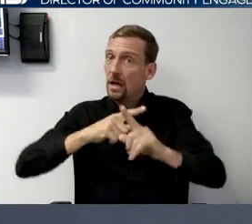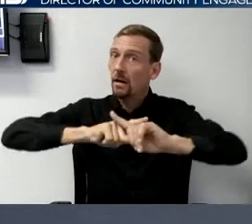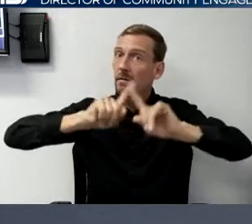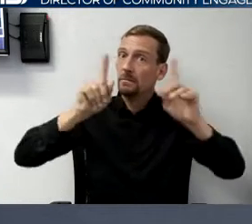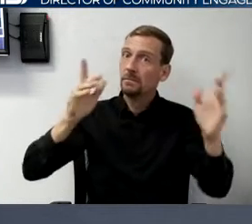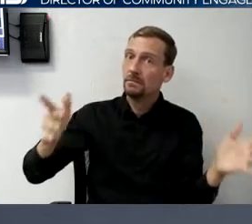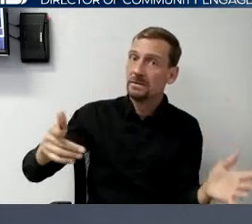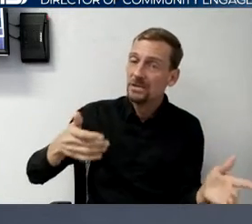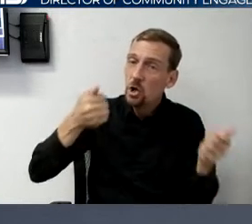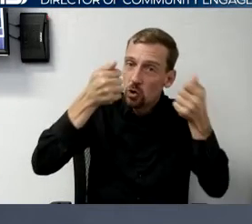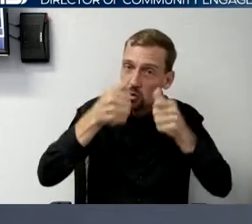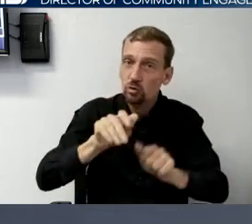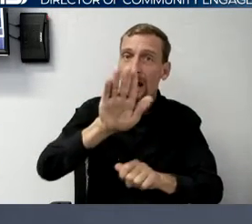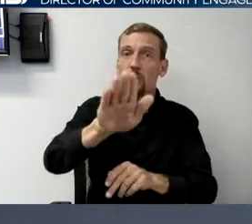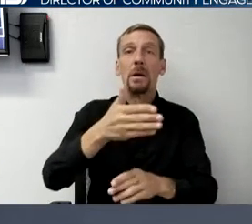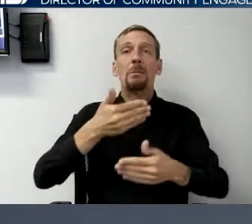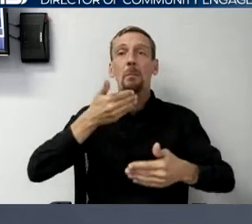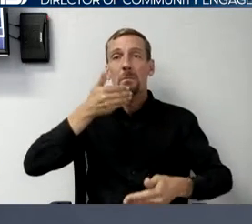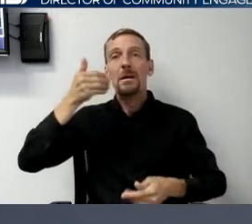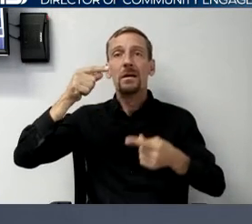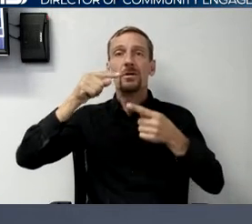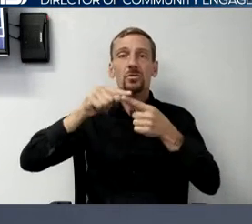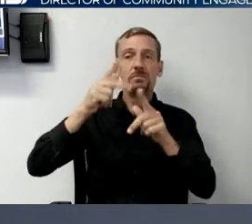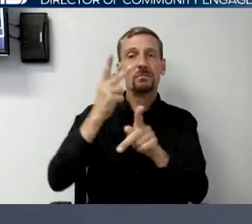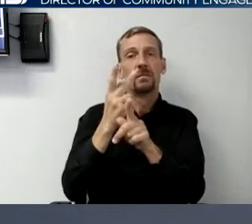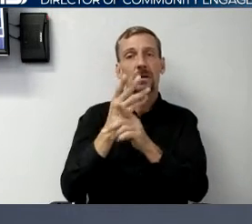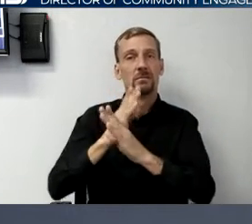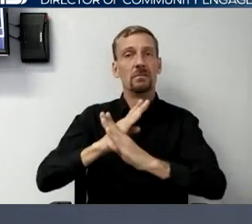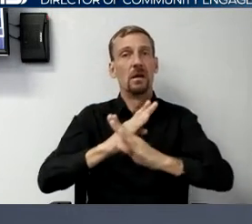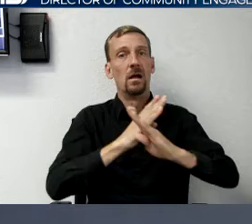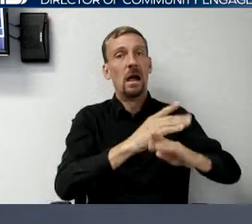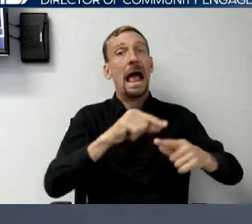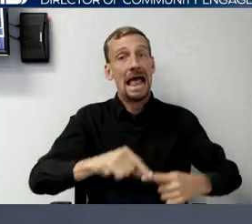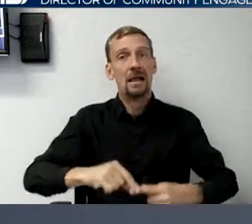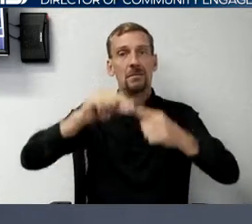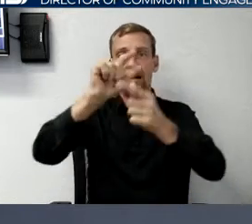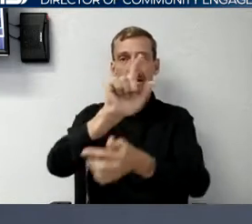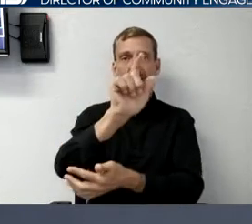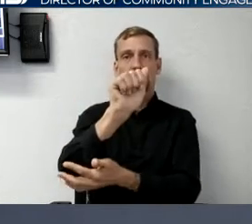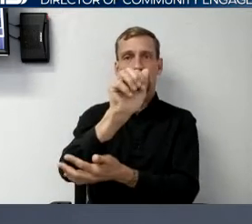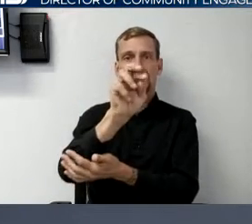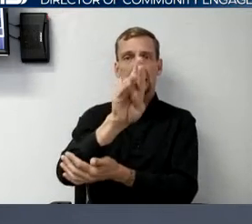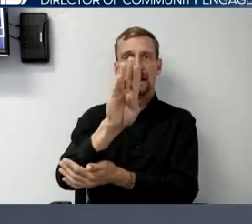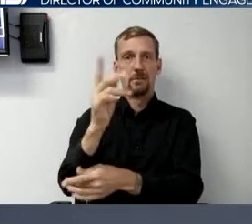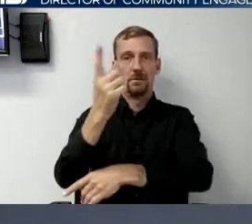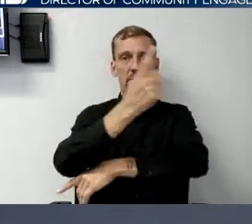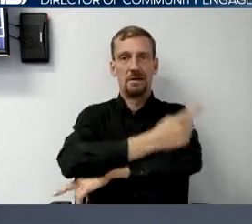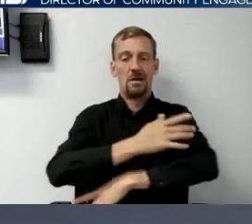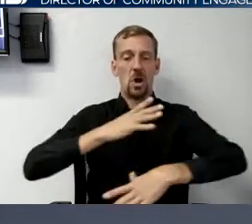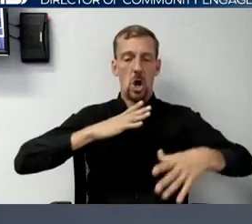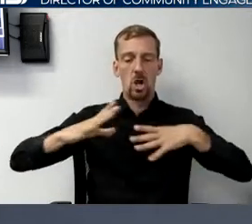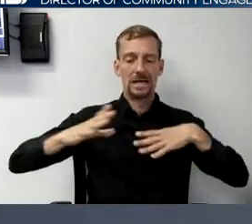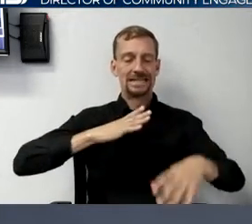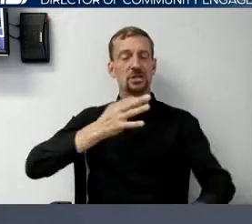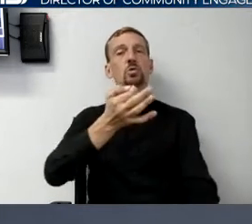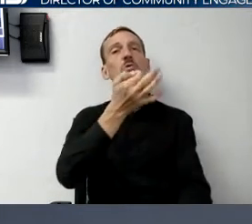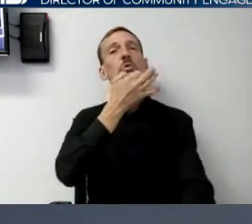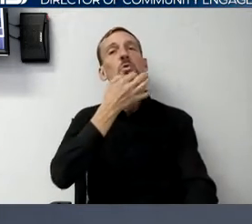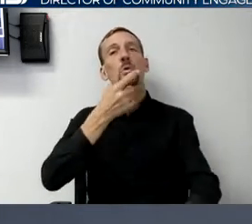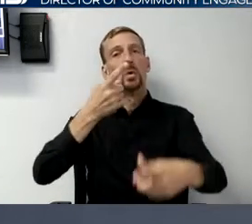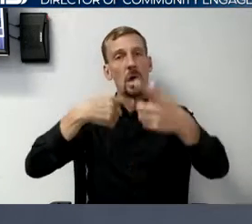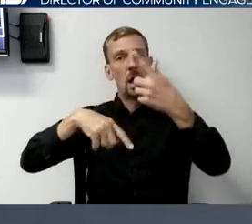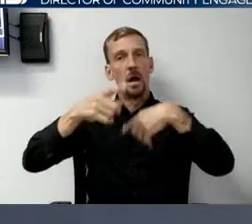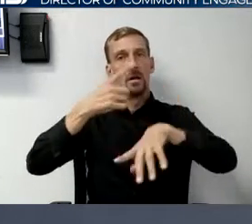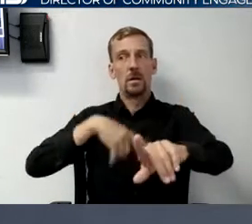But just let's do everything we can, and certainly with the Labor Day holiday coming up. So Oh, I did.